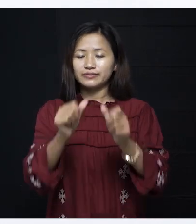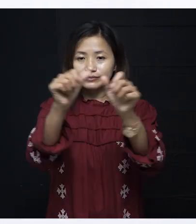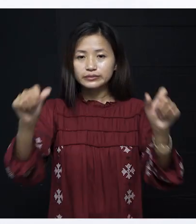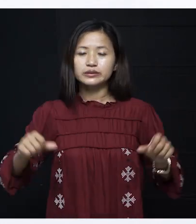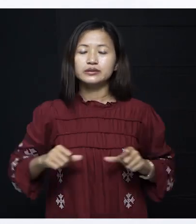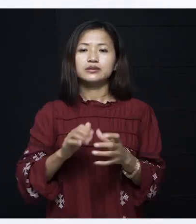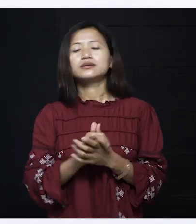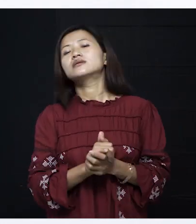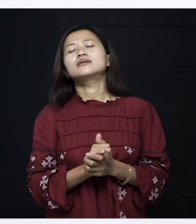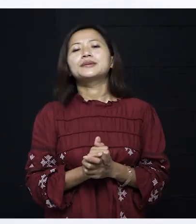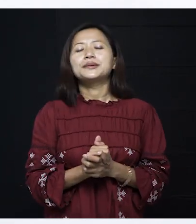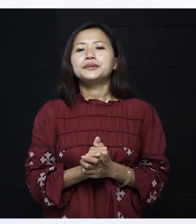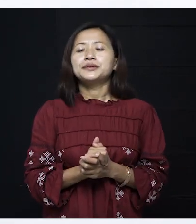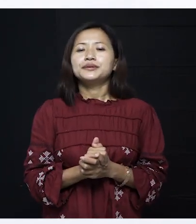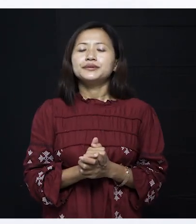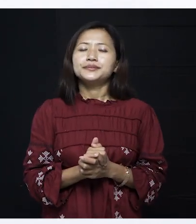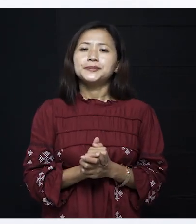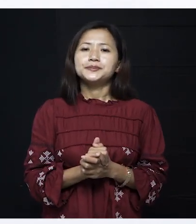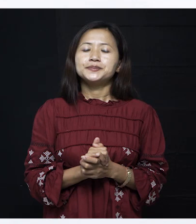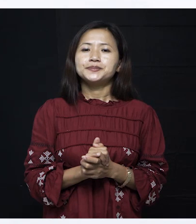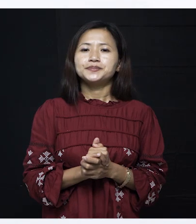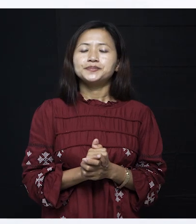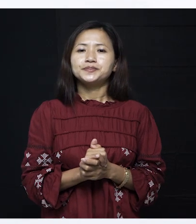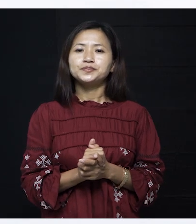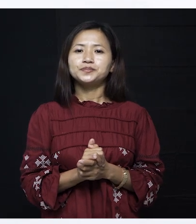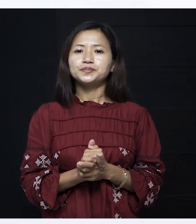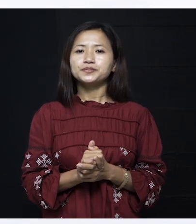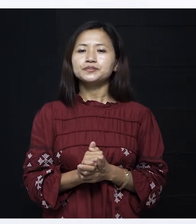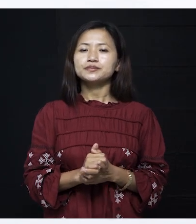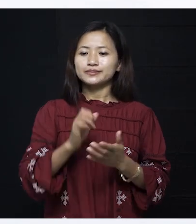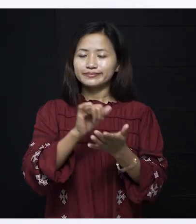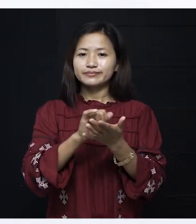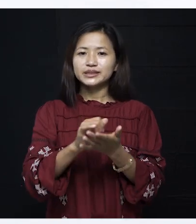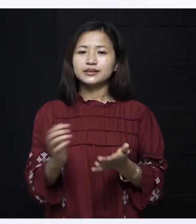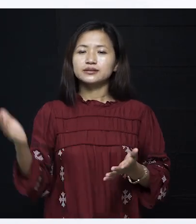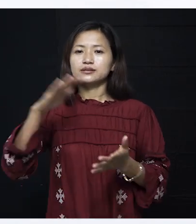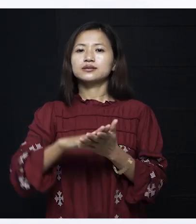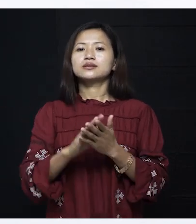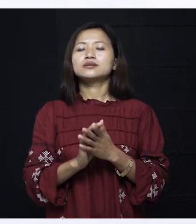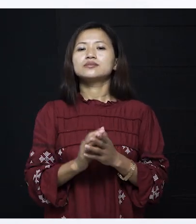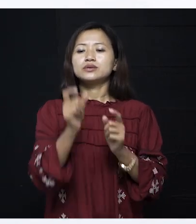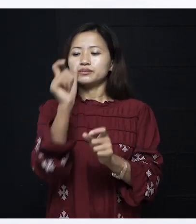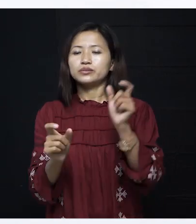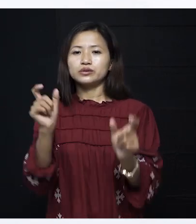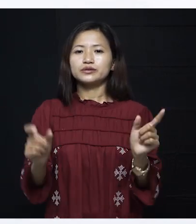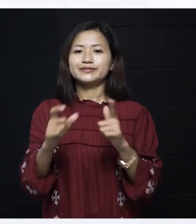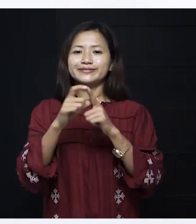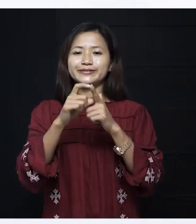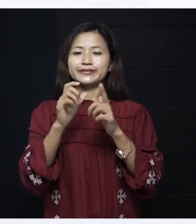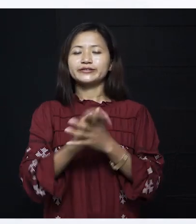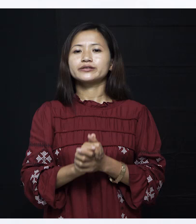means the number of people who are living in a fixed area. So that is called as the